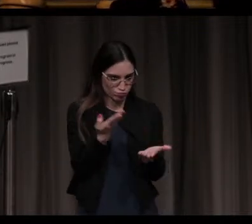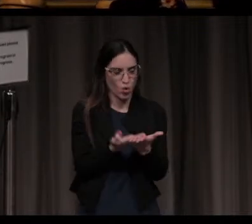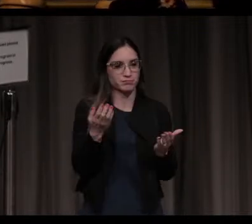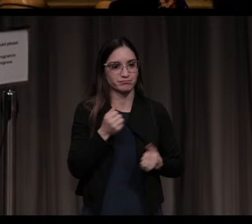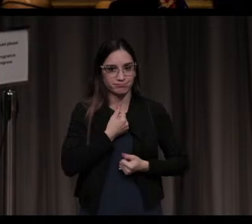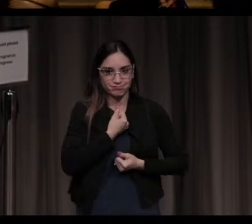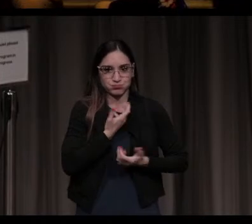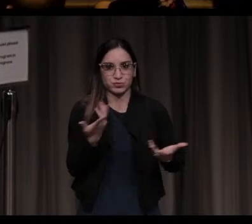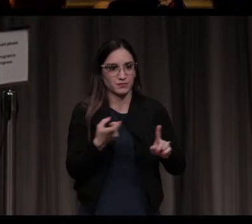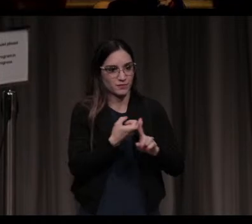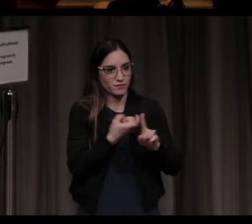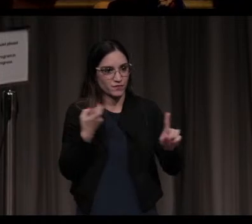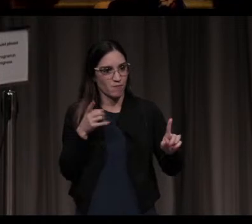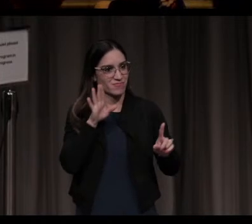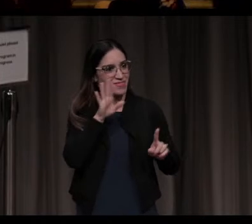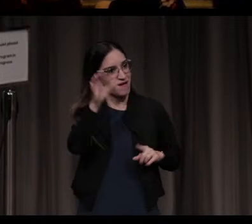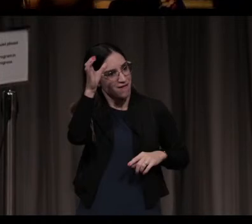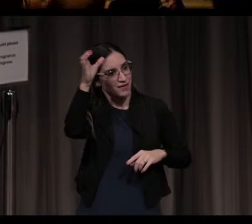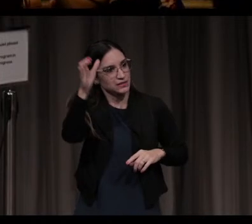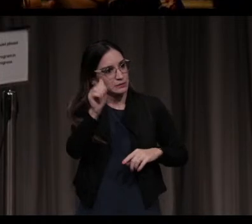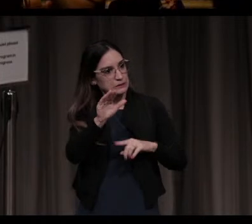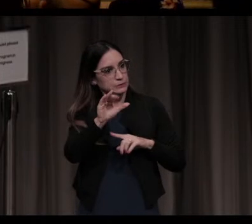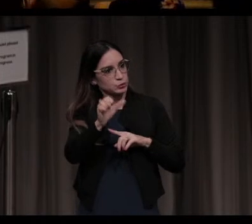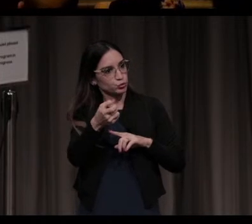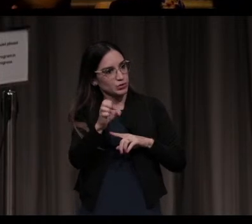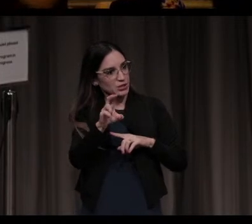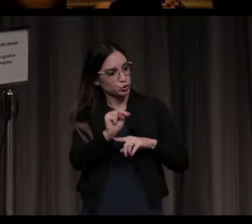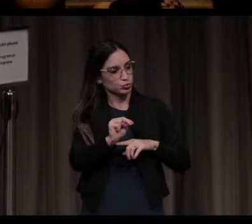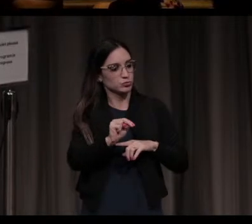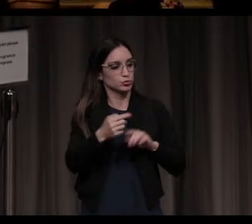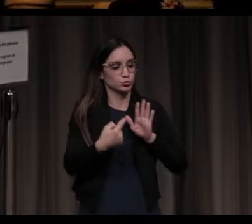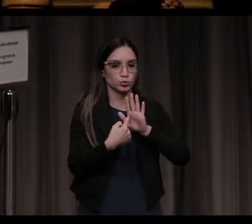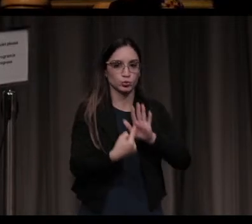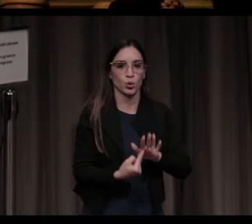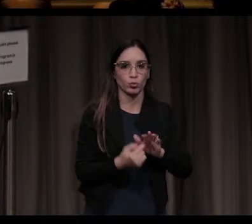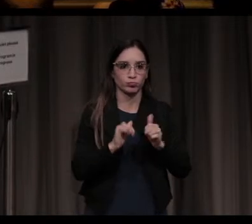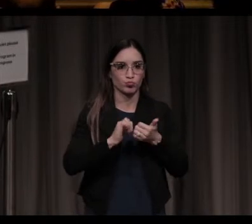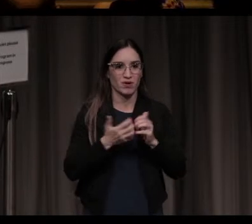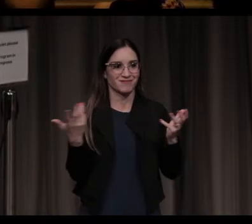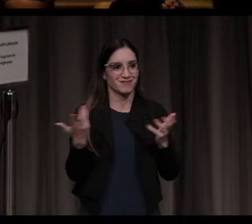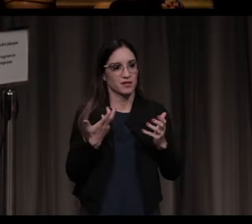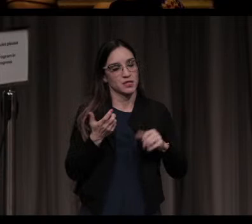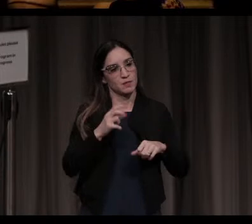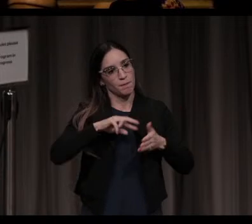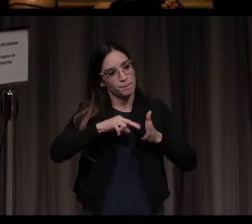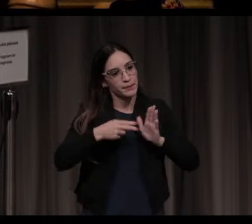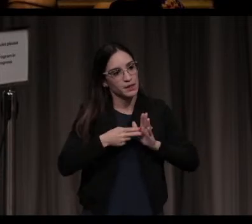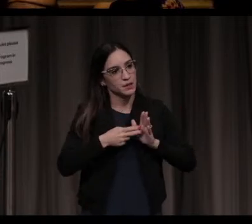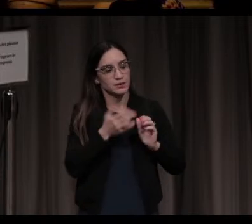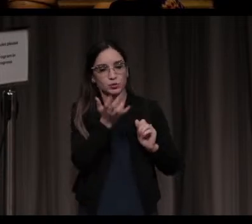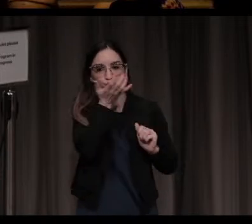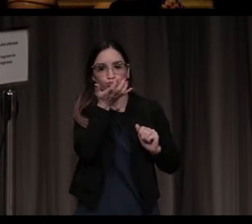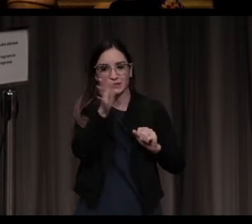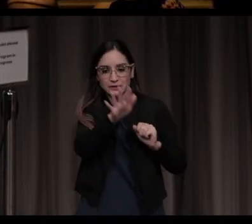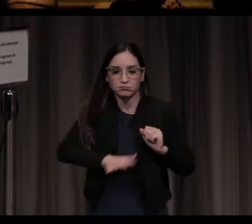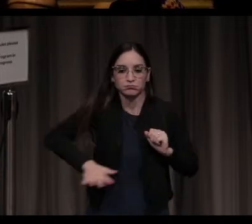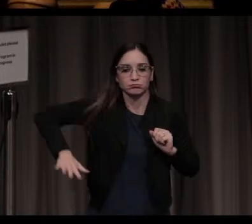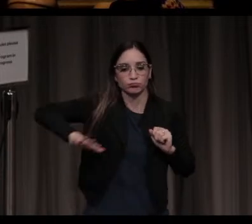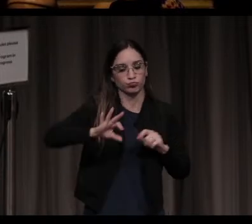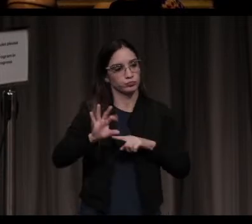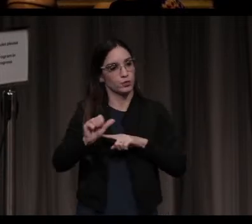to the Everglades and point back to the land here. And so I think that the journey of this patchwork really